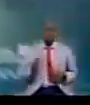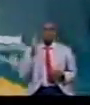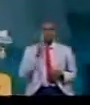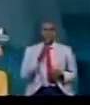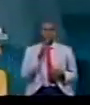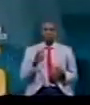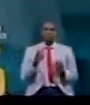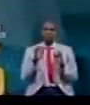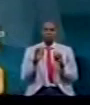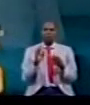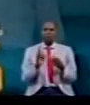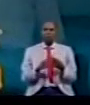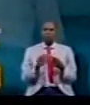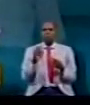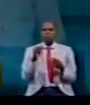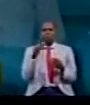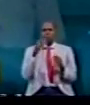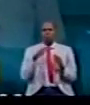Let's continue to pray.